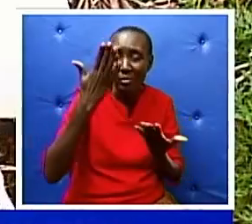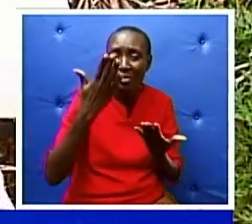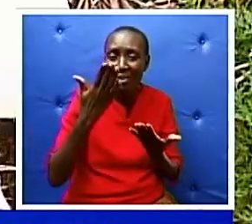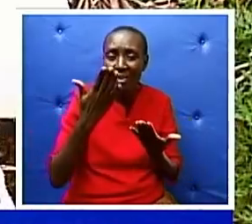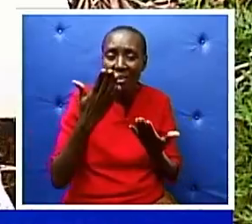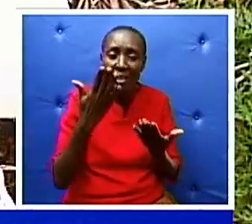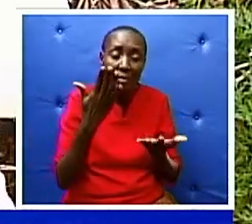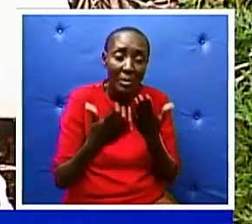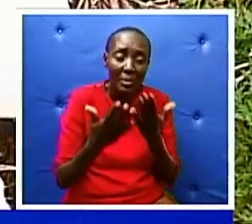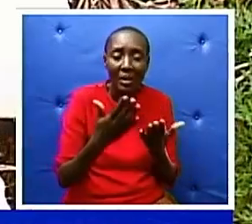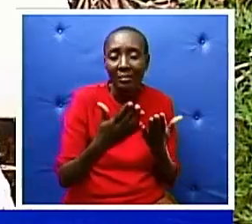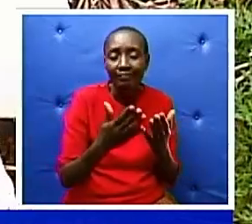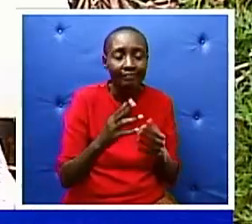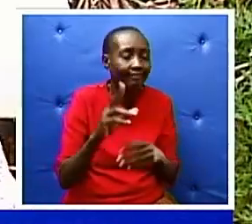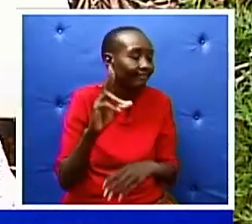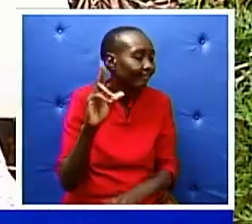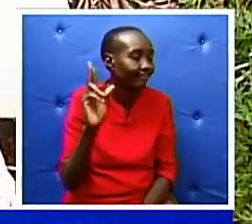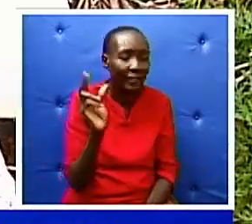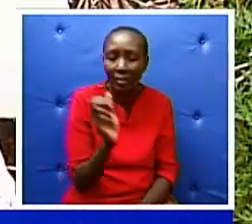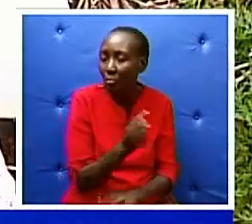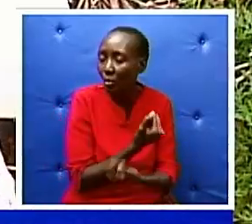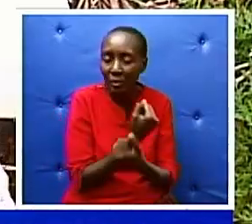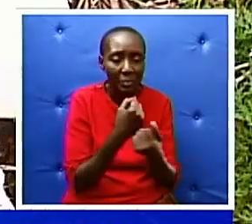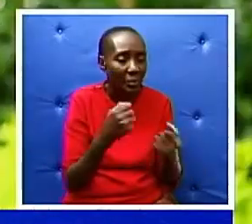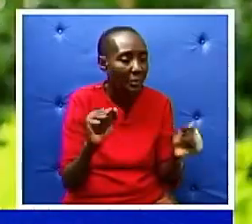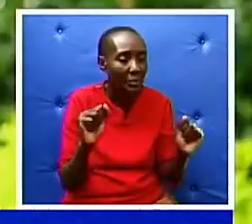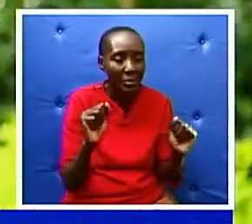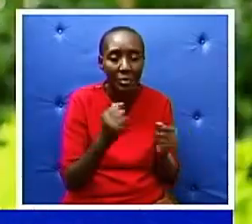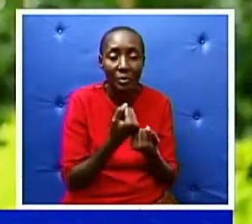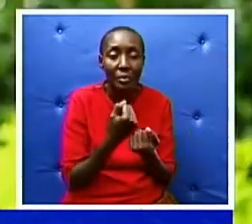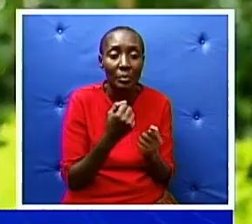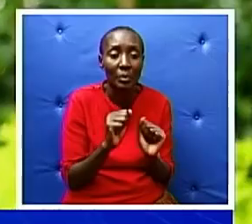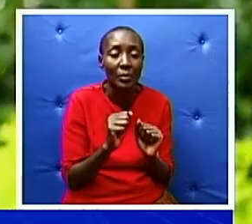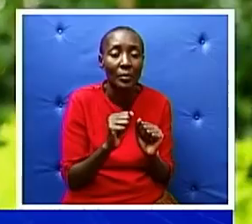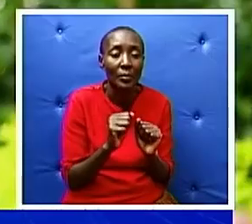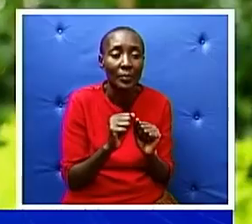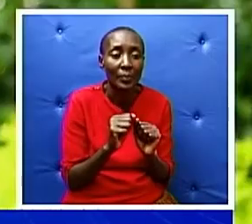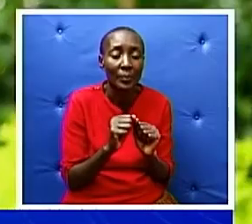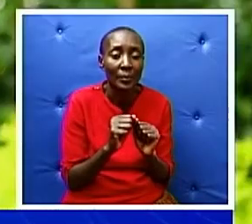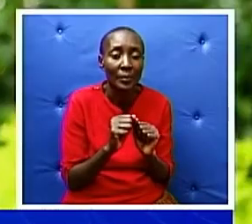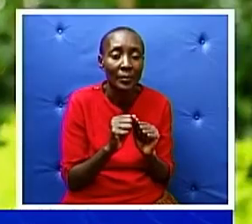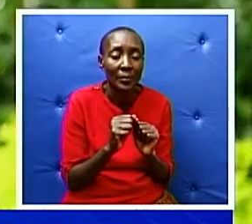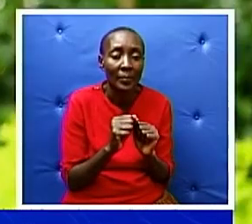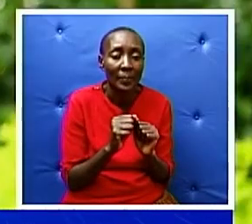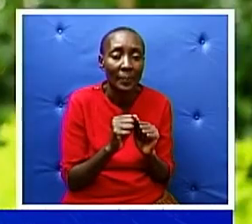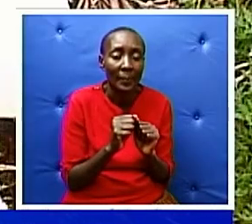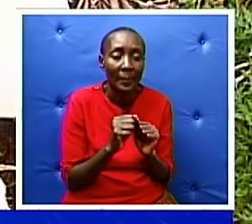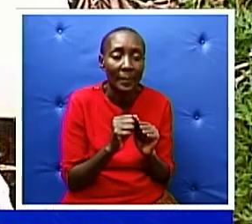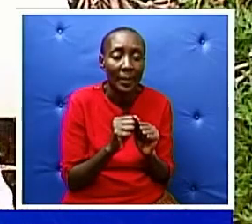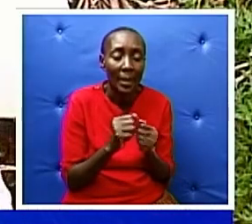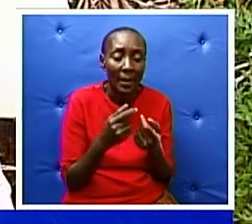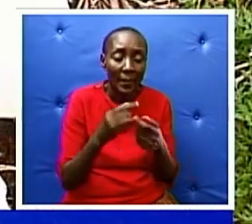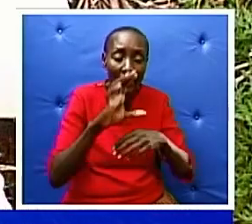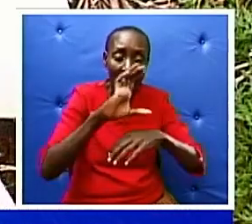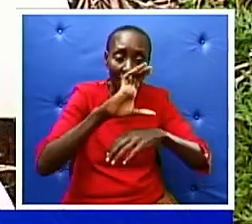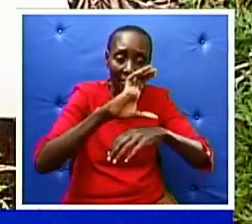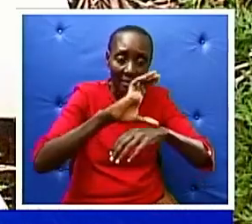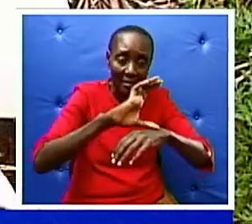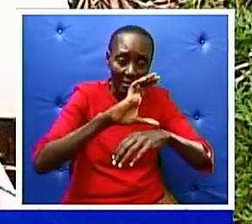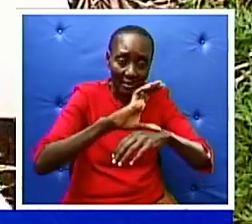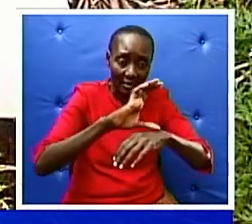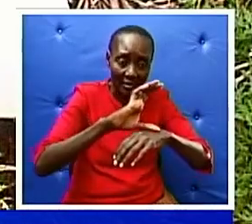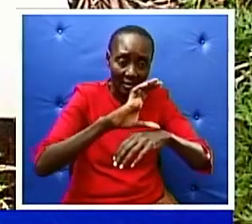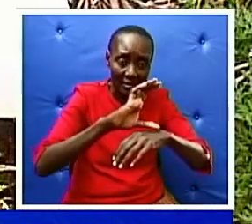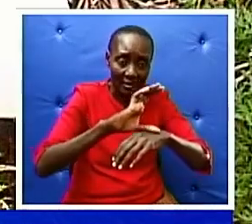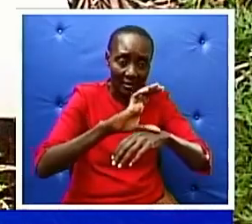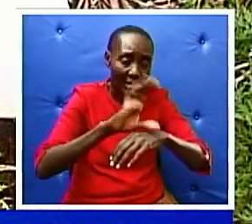limited to this. There's nobody who will do that. And so by doing that, the churches that are not observing